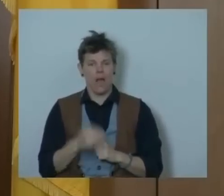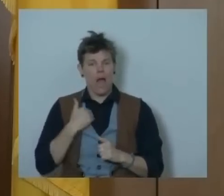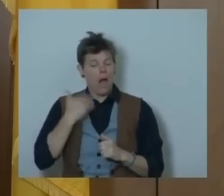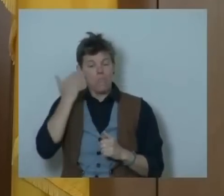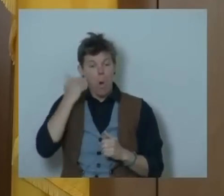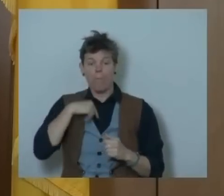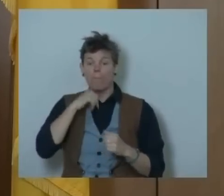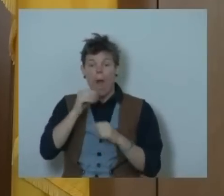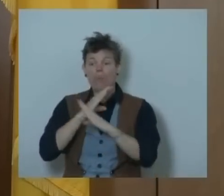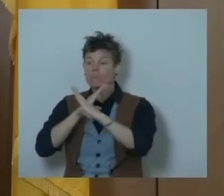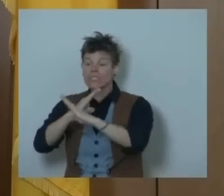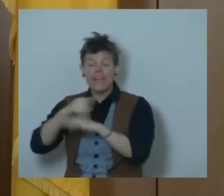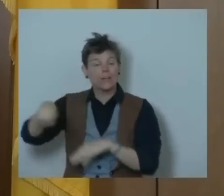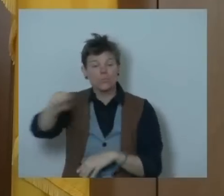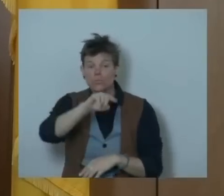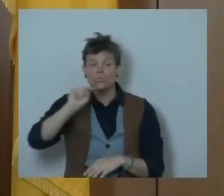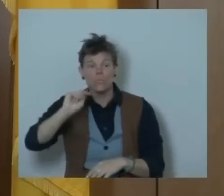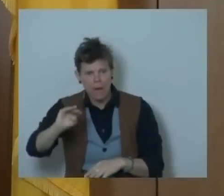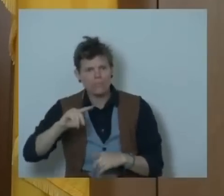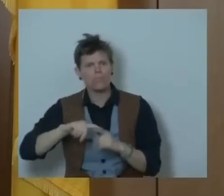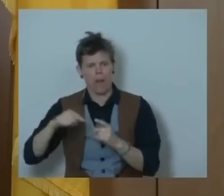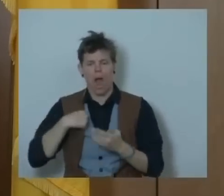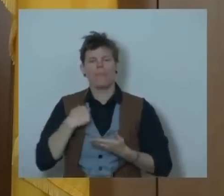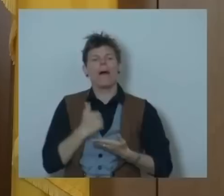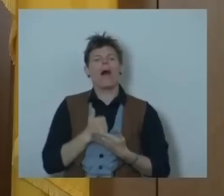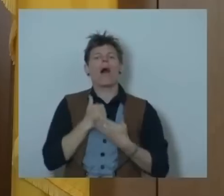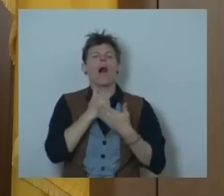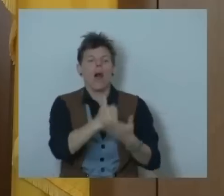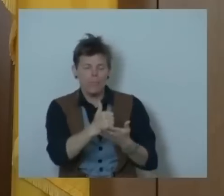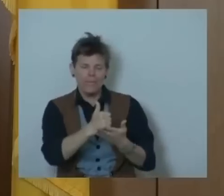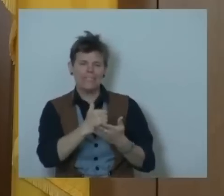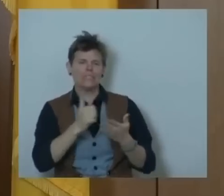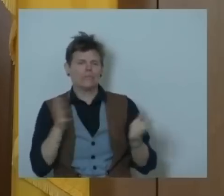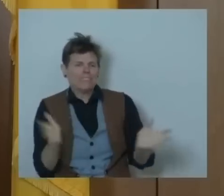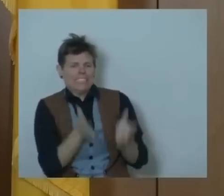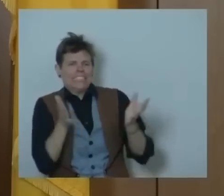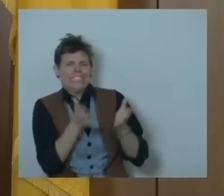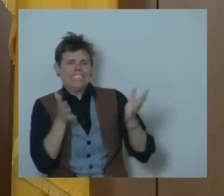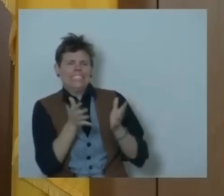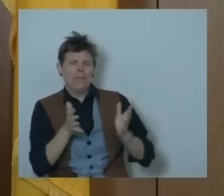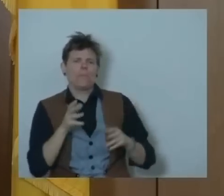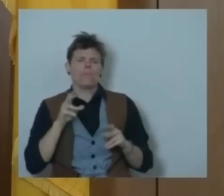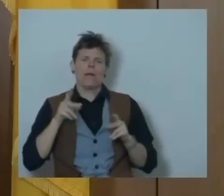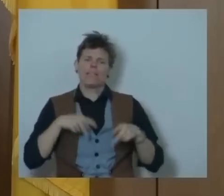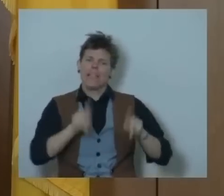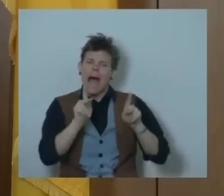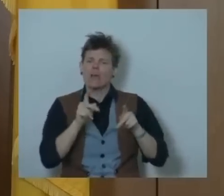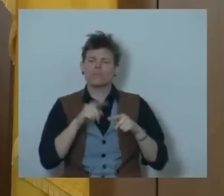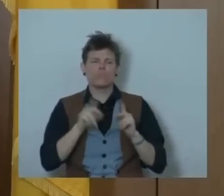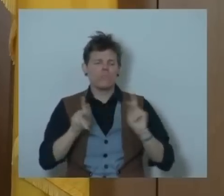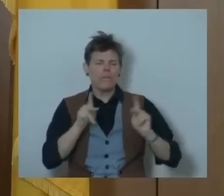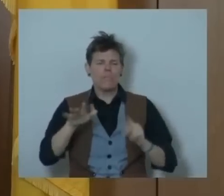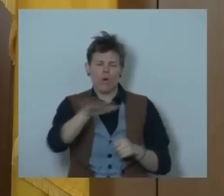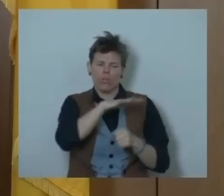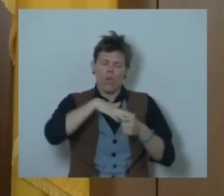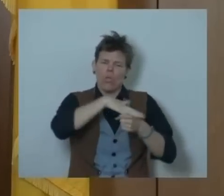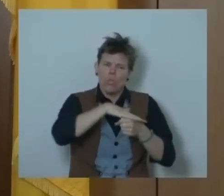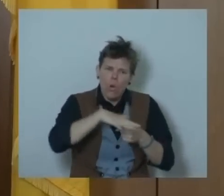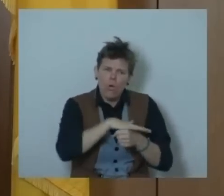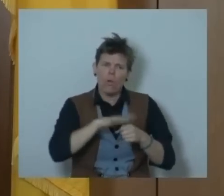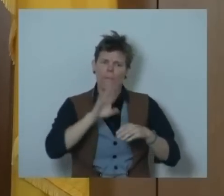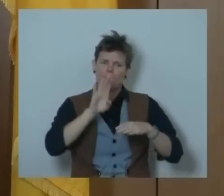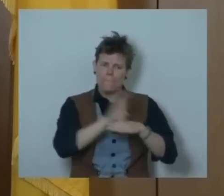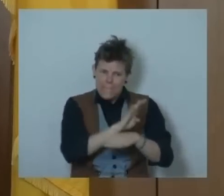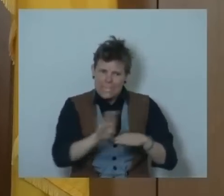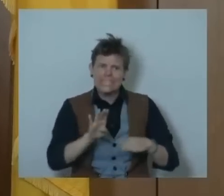fact, I'm helping promote the opportunity to support a local business. Because if I do this, it means